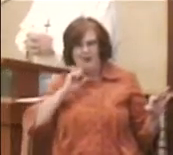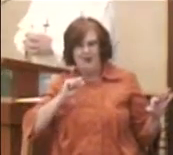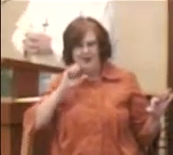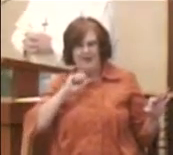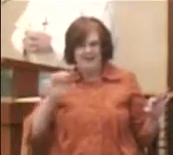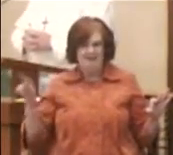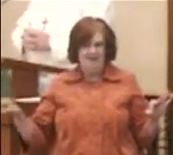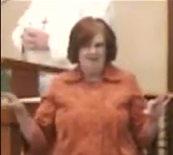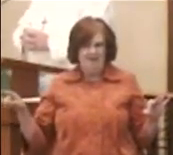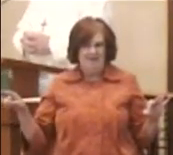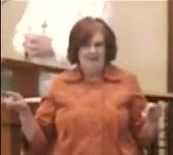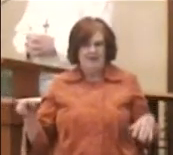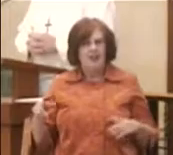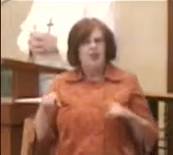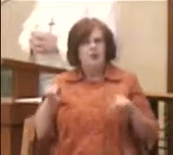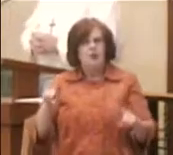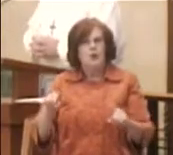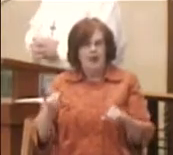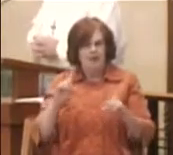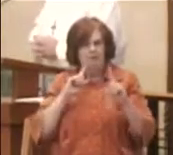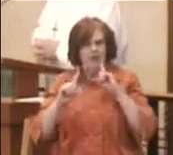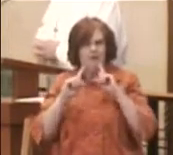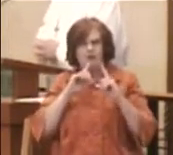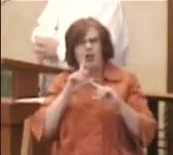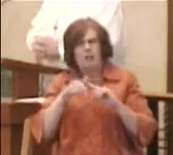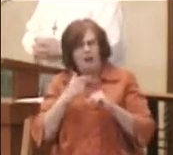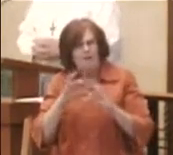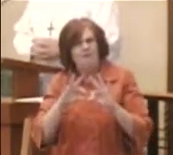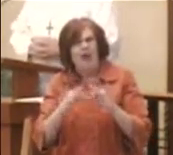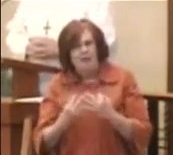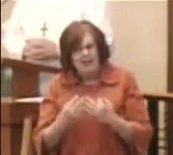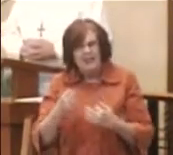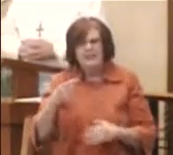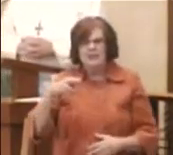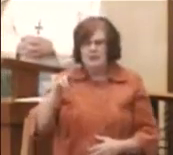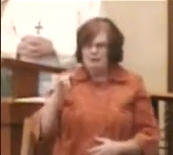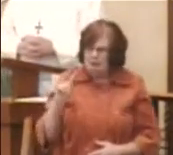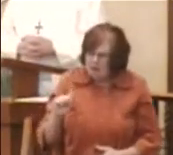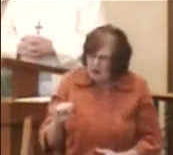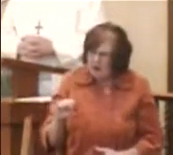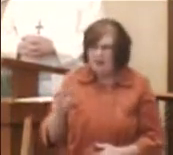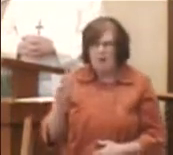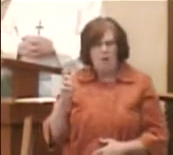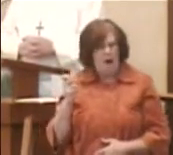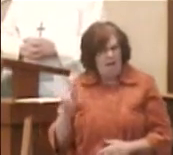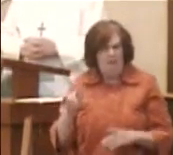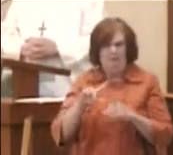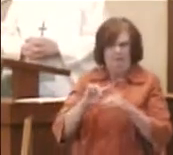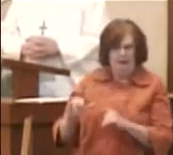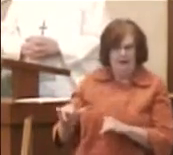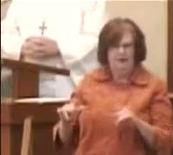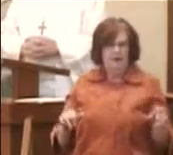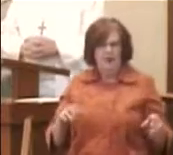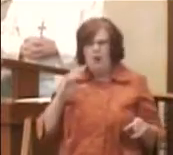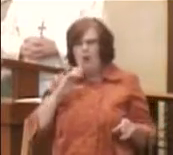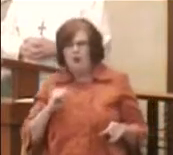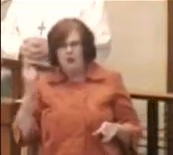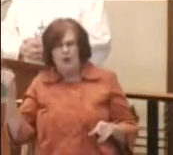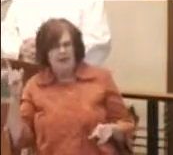age. In the middle of a conversation about family, sports, the weather, the older said to the younger,